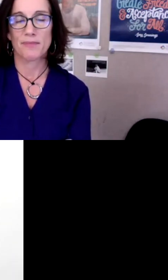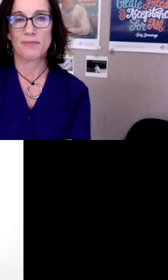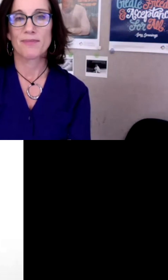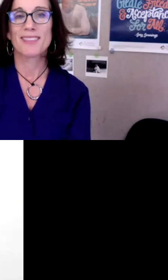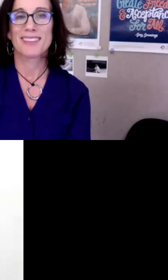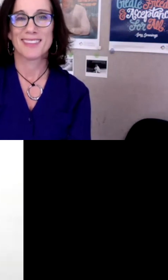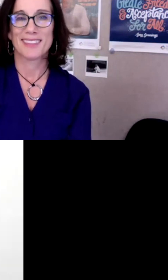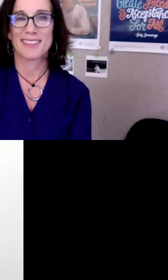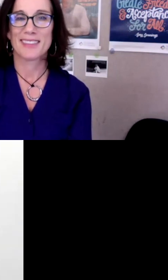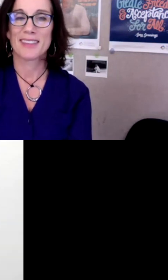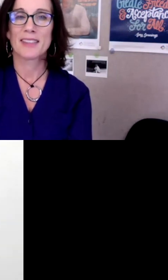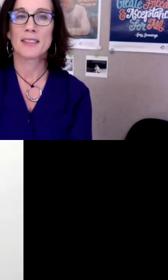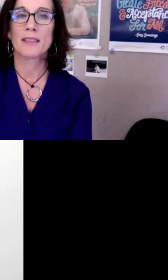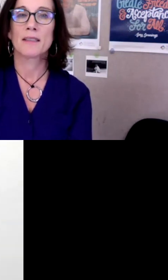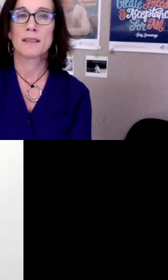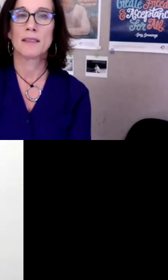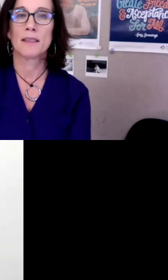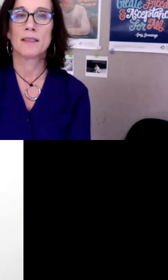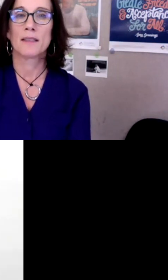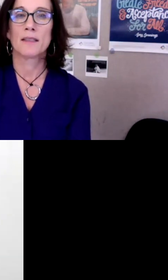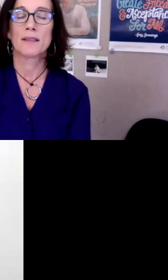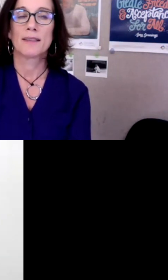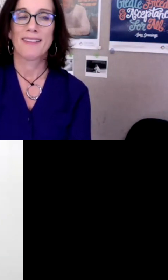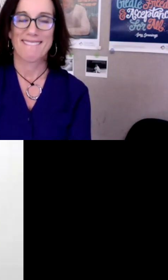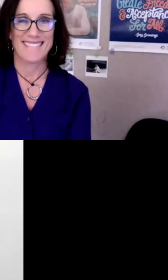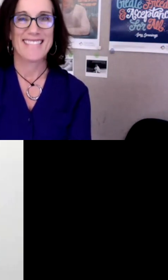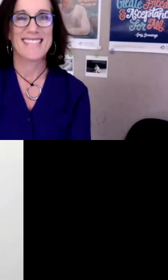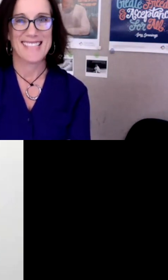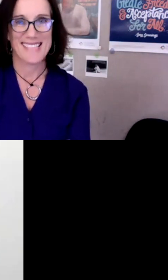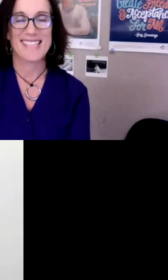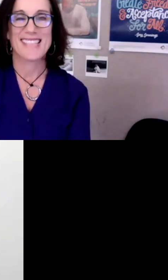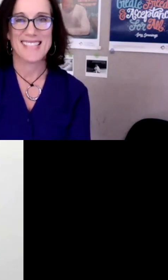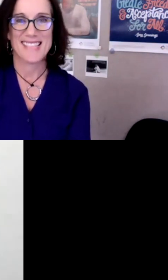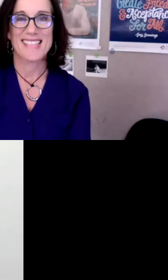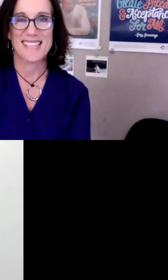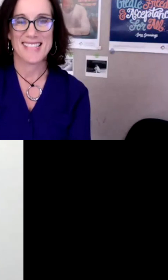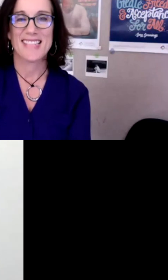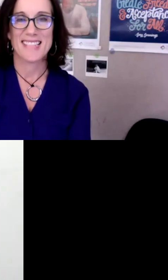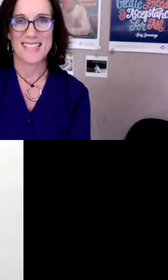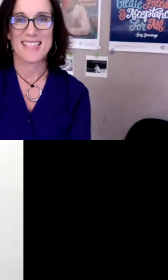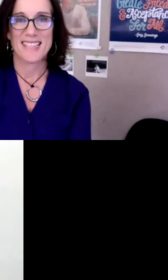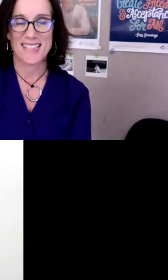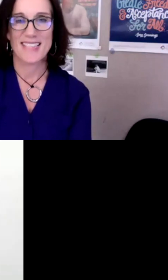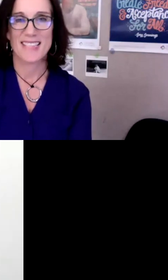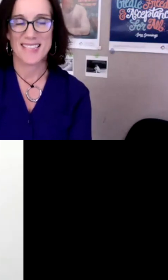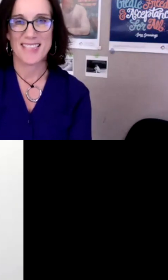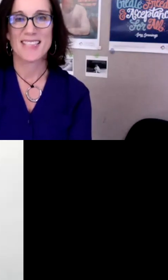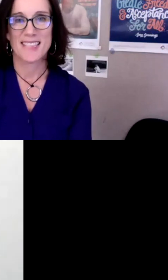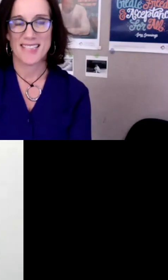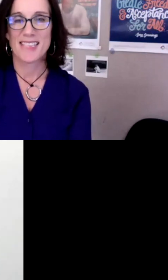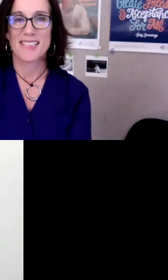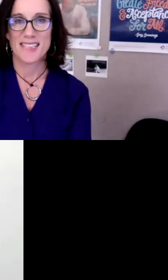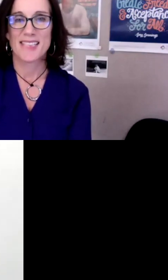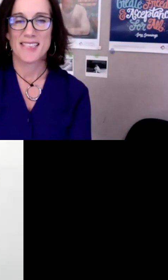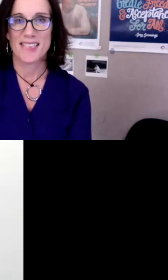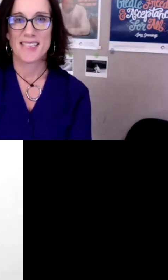to a document. One thing that I did see, somebody asked if the PowerPoint will be translated into Spanish, and the answer is yes. Yes,